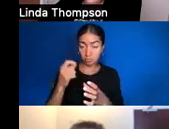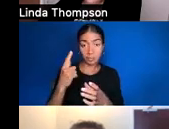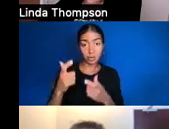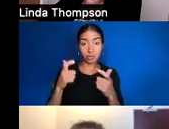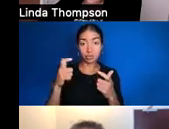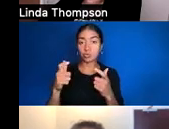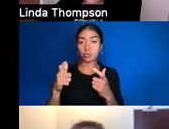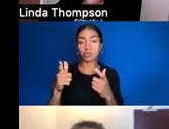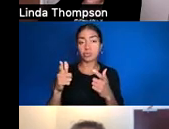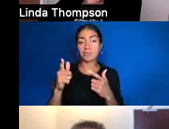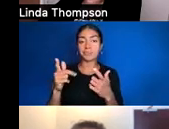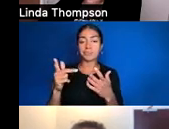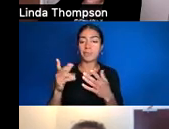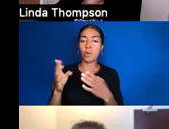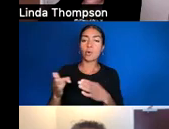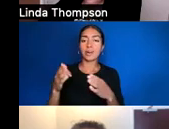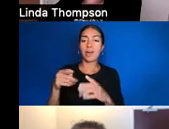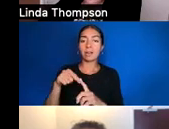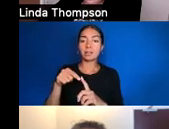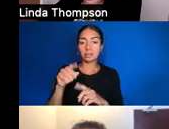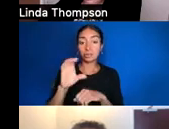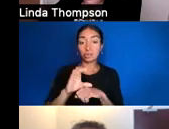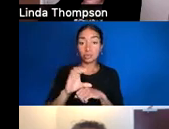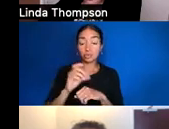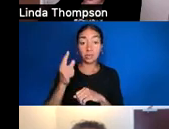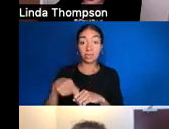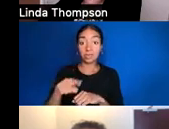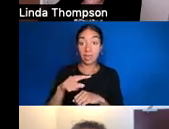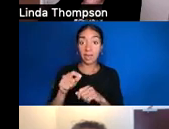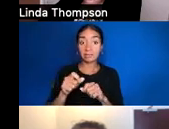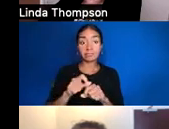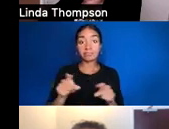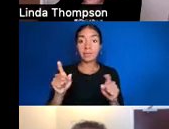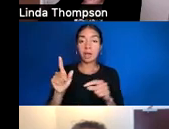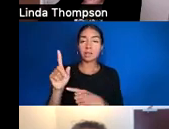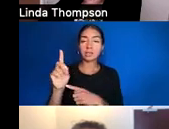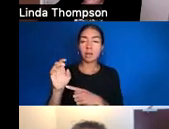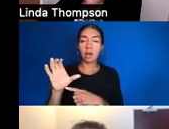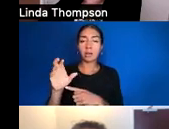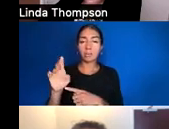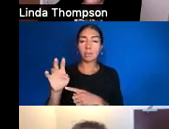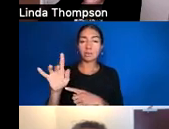church. And they had like a documentary. I don't know if it's on Prime or